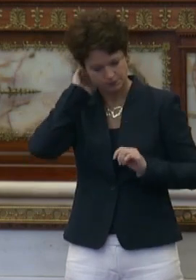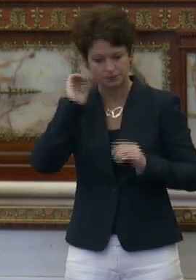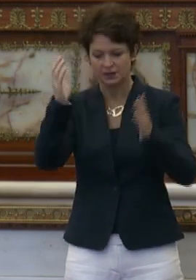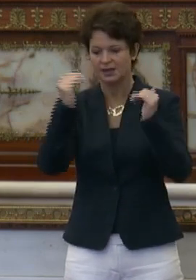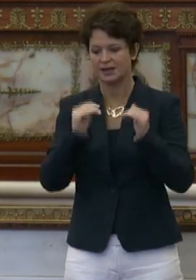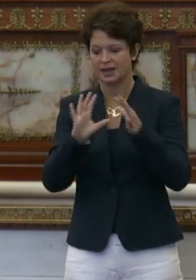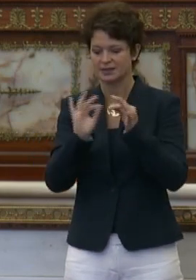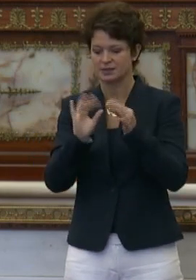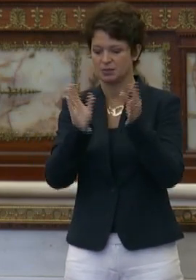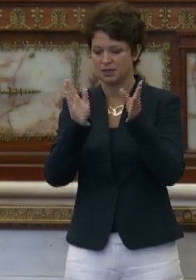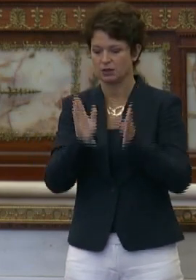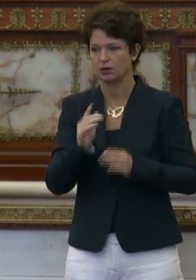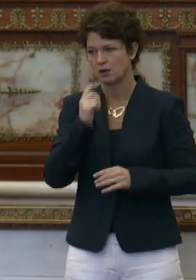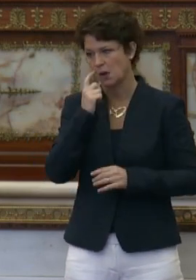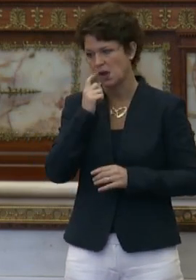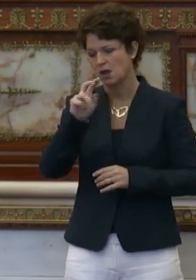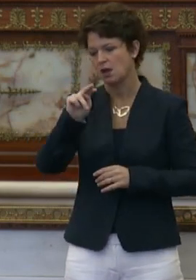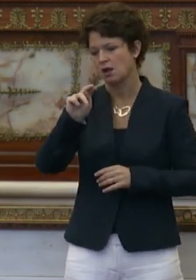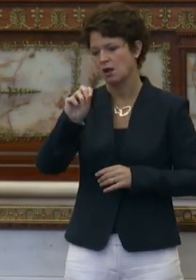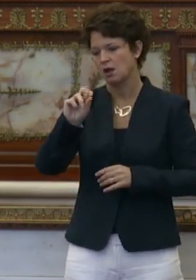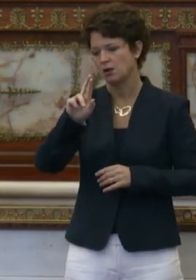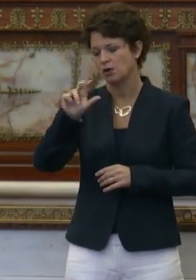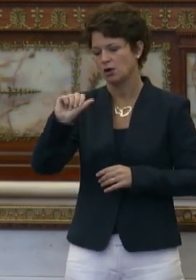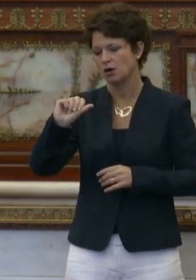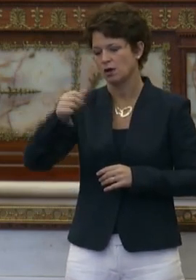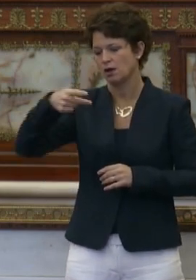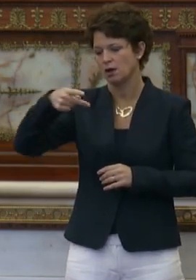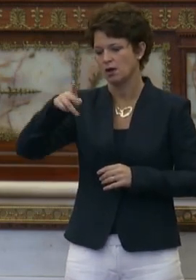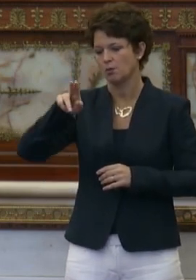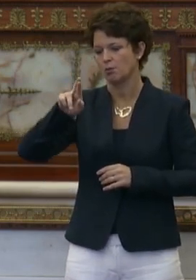Next speaker, Nora Purcell.